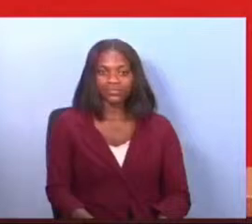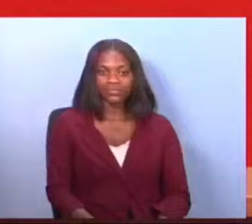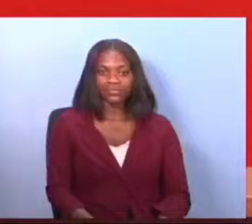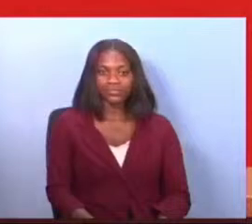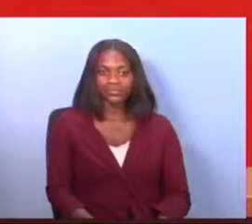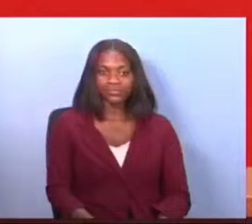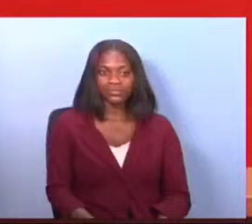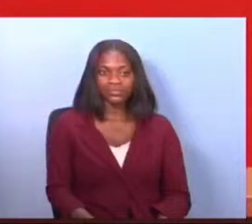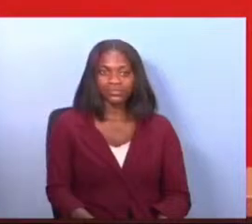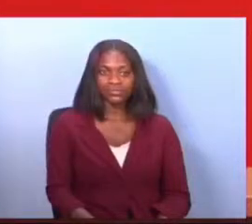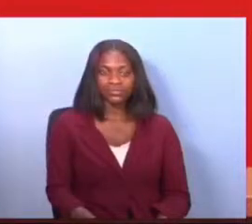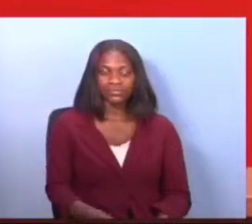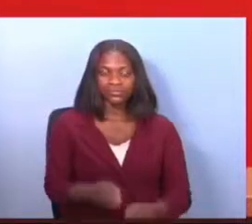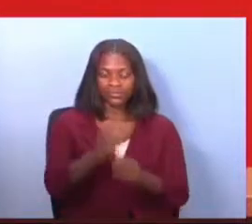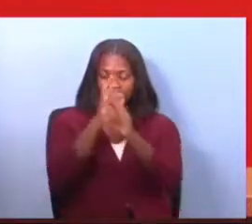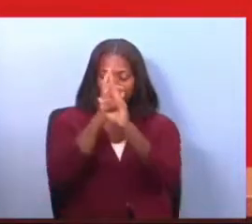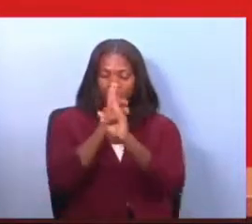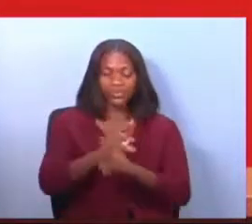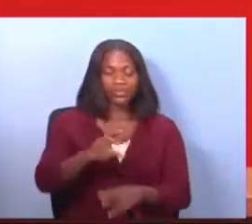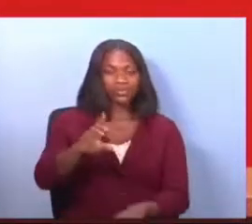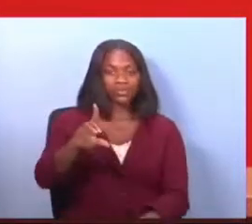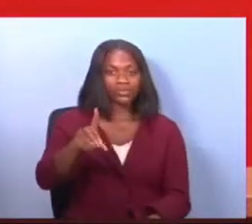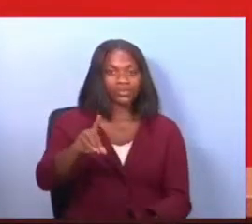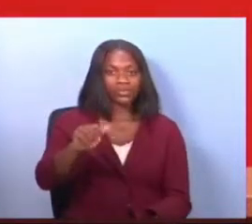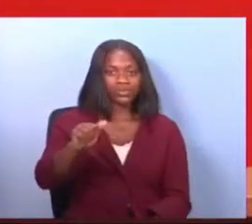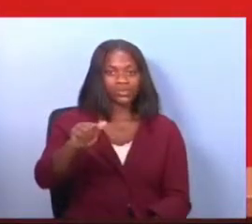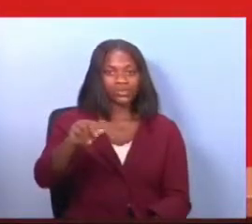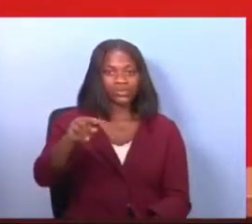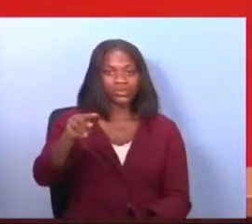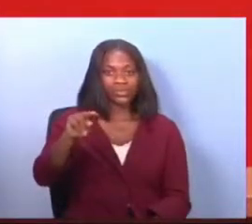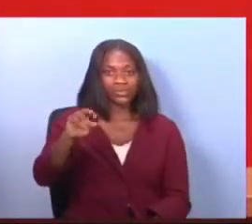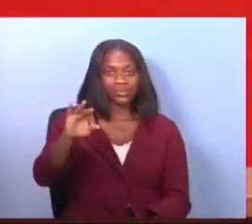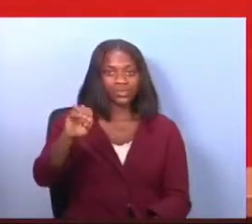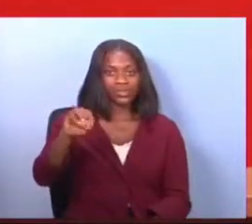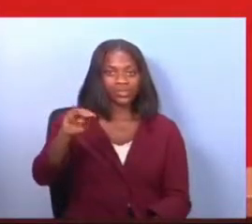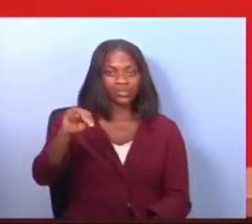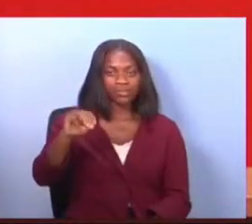Honorable Dapamako. Speaker, thank you very much. Speaker,